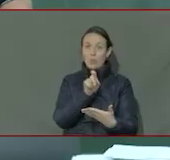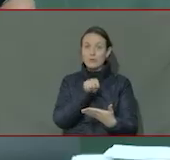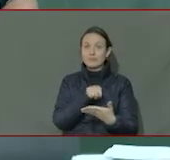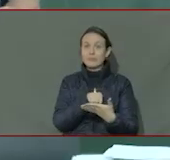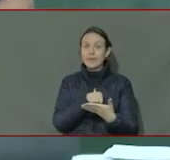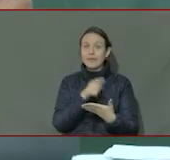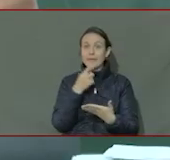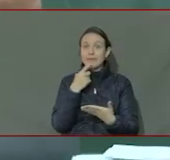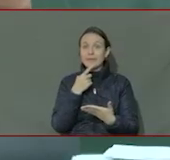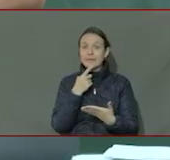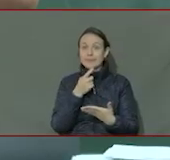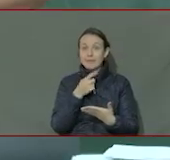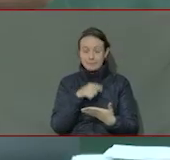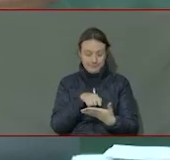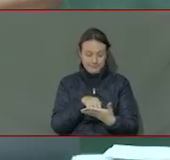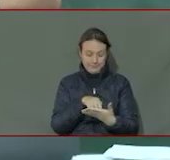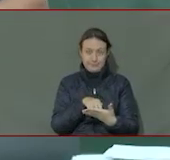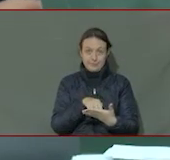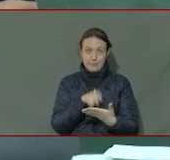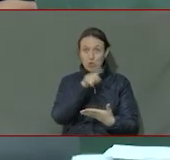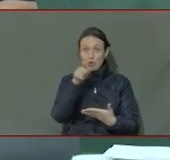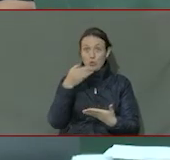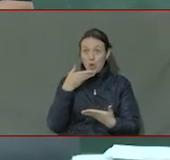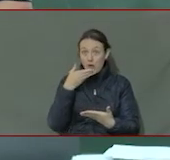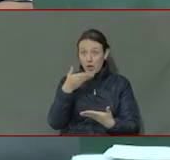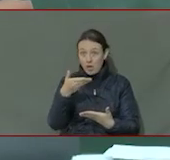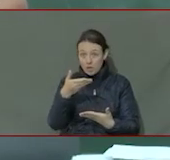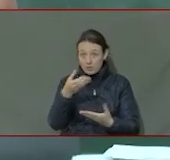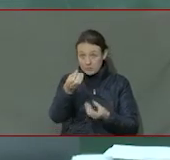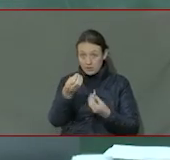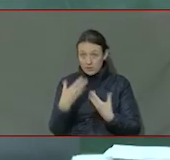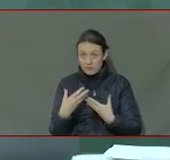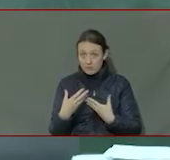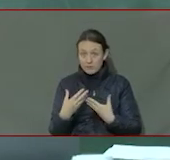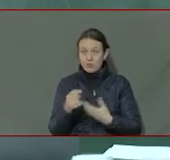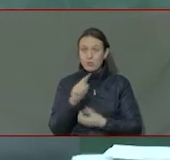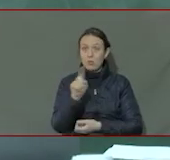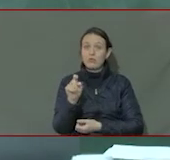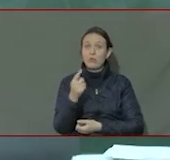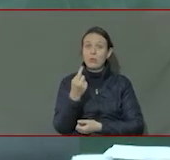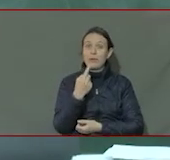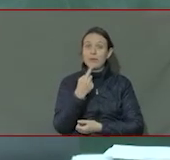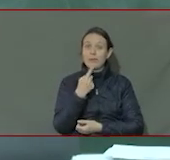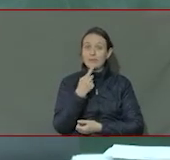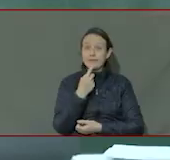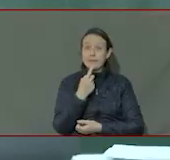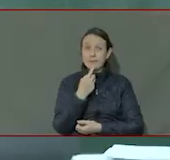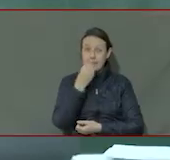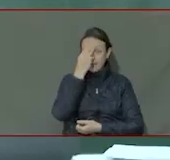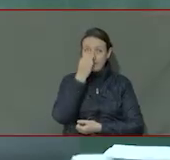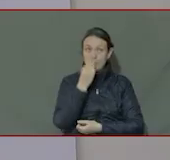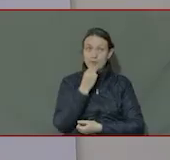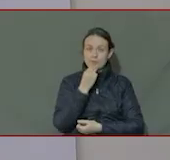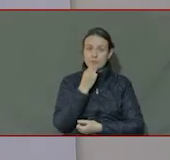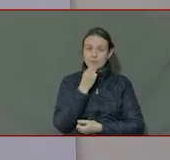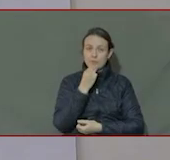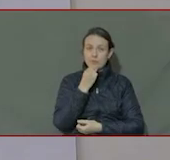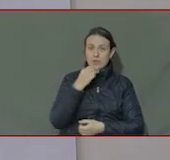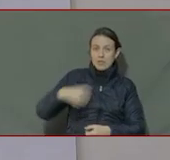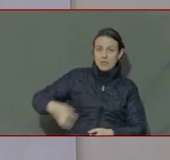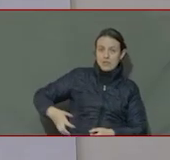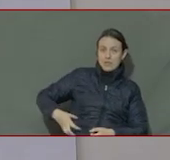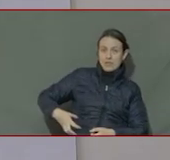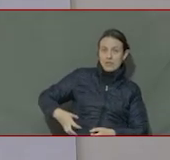out the answer? The first question asks about what you see on the board there. What is organ number 1? Shout